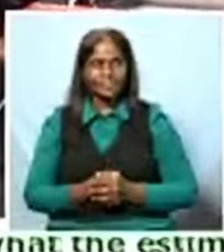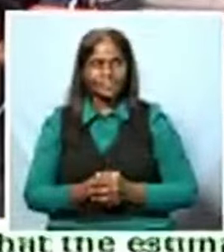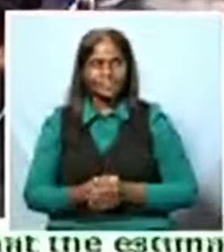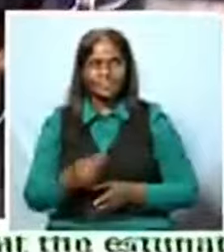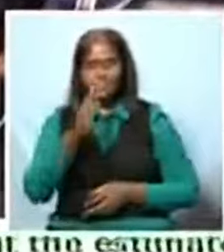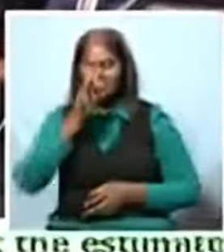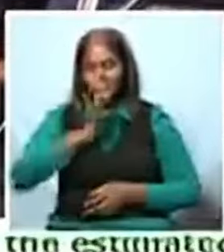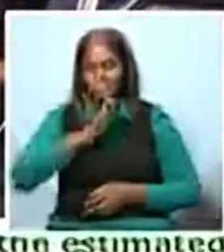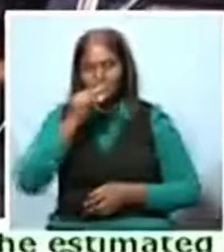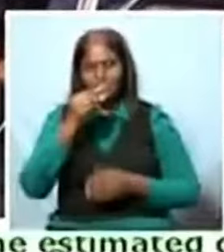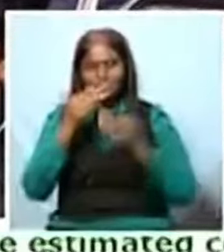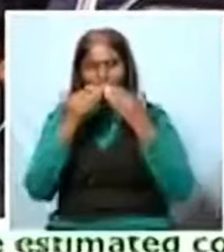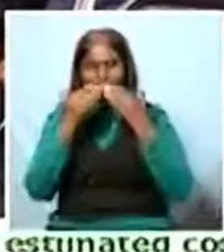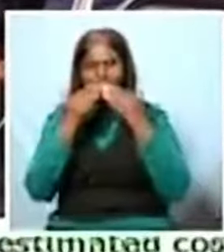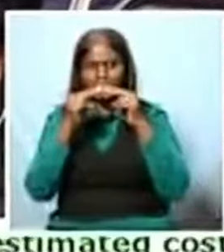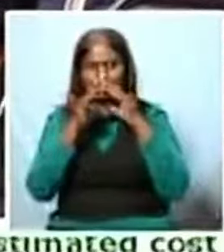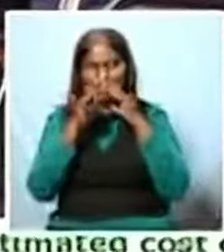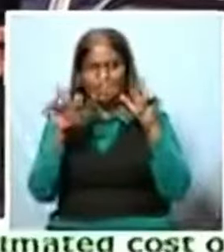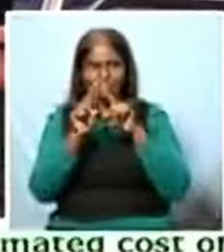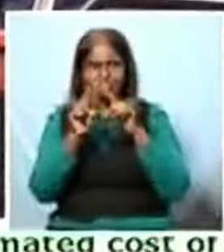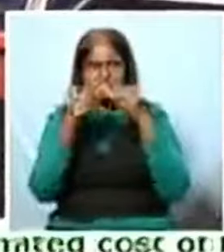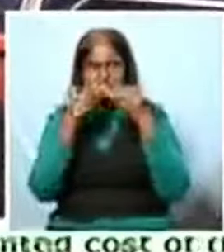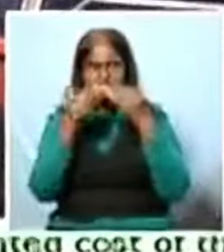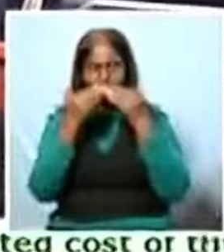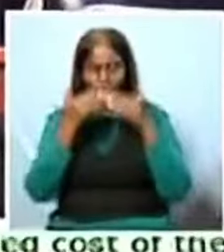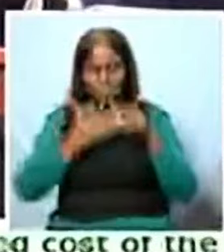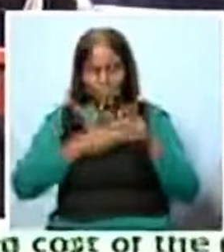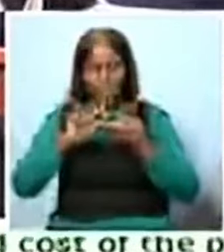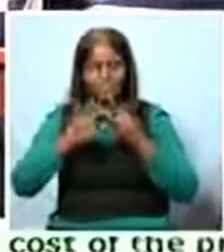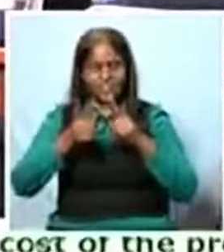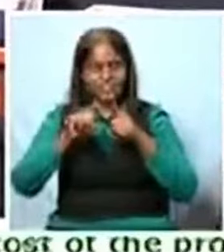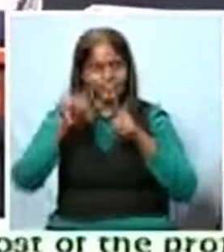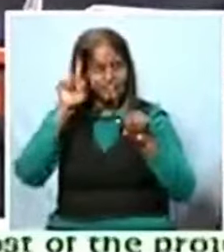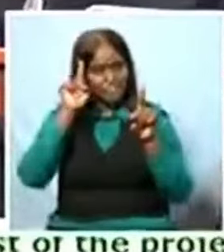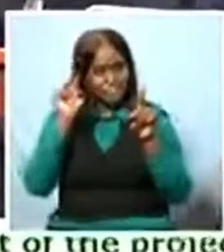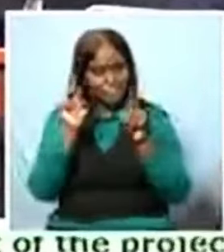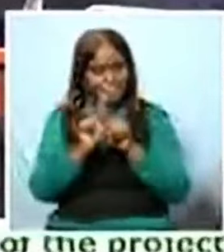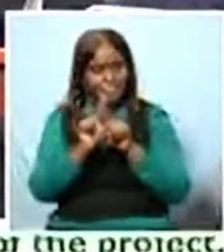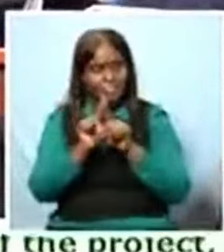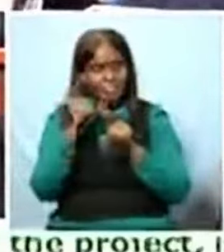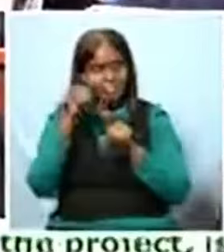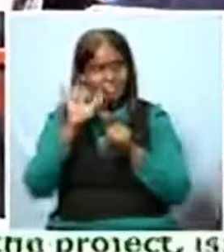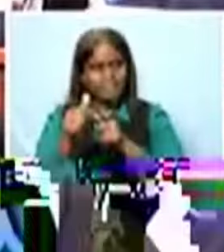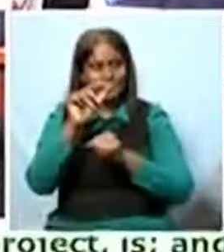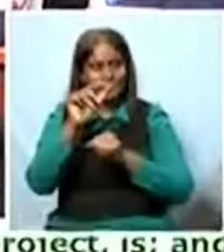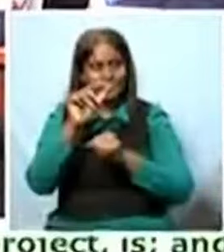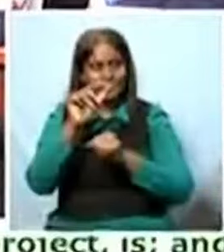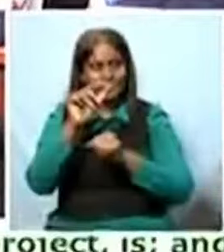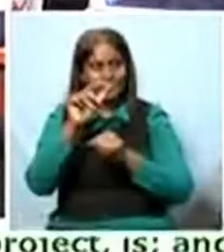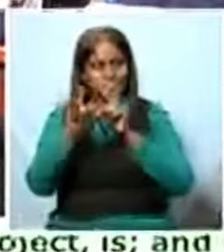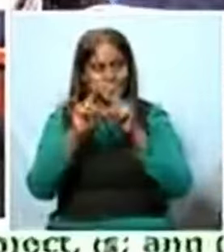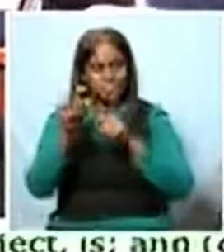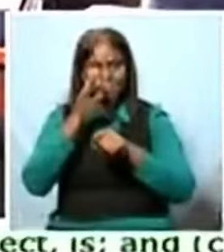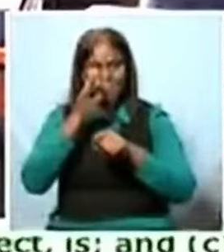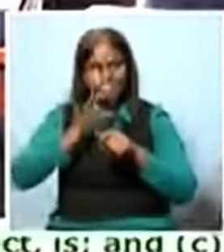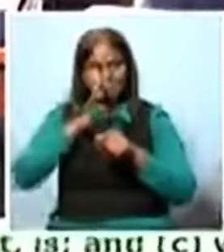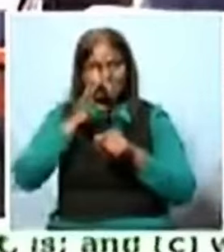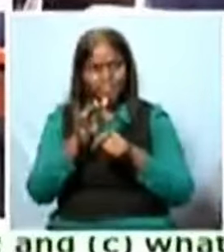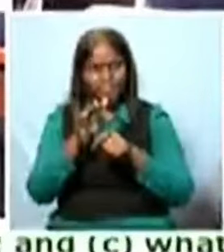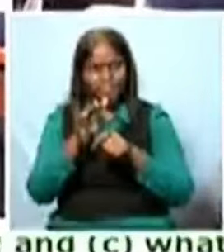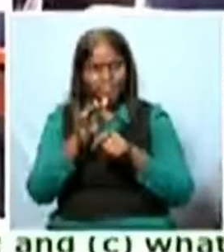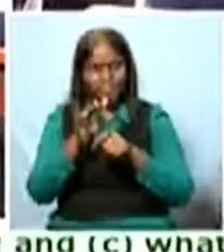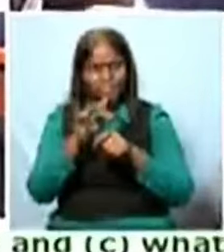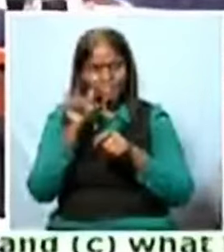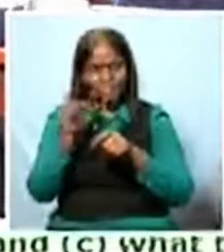Madam Speaker, thank you so much, and I'd like to thank my dear colleague for the follow-up question. Madam Speaker,